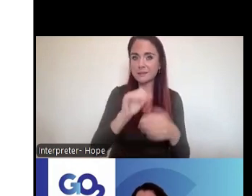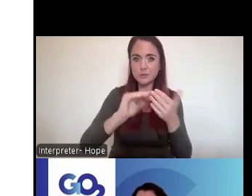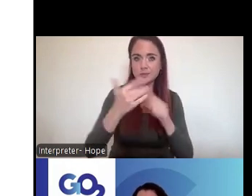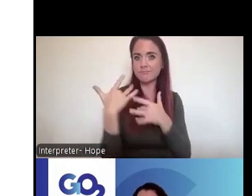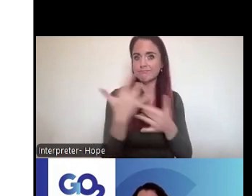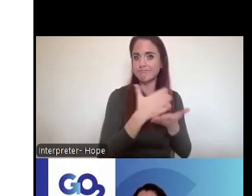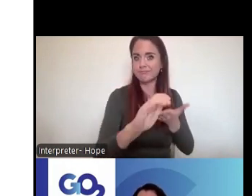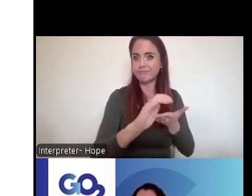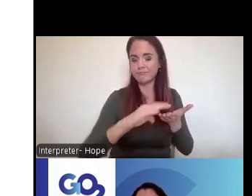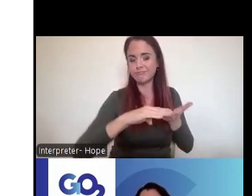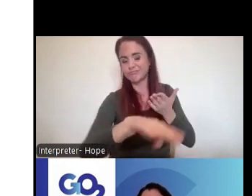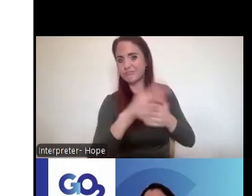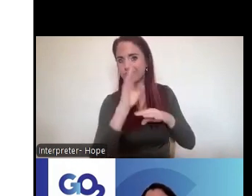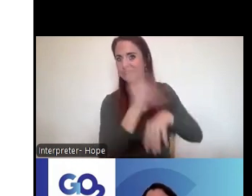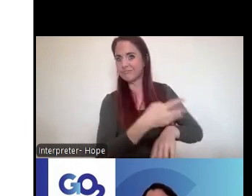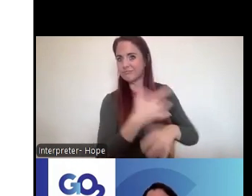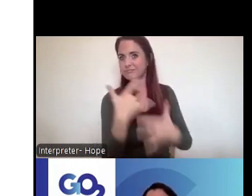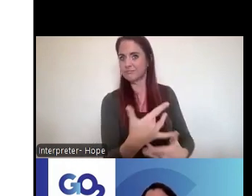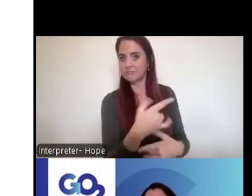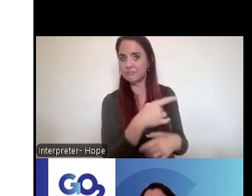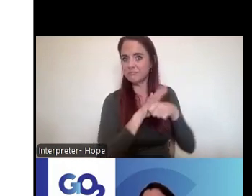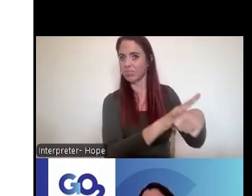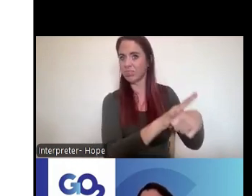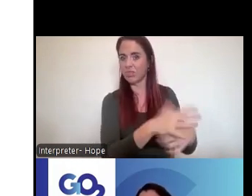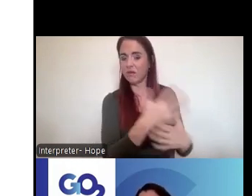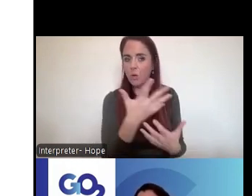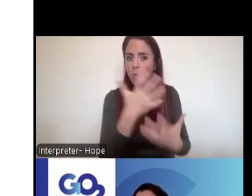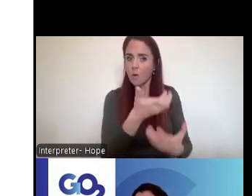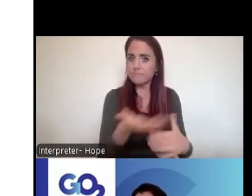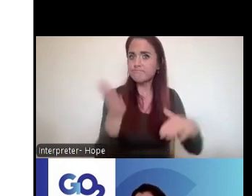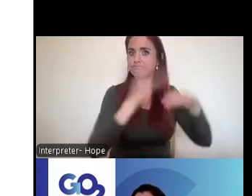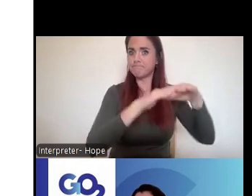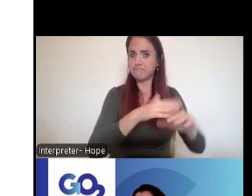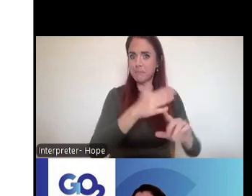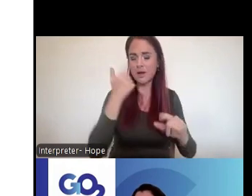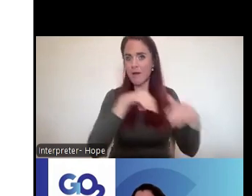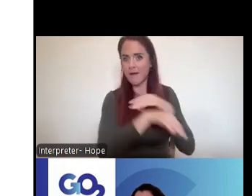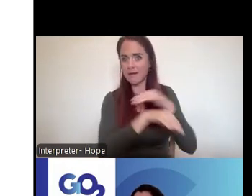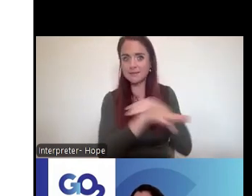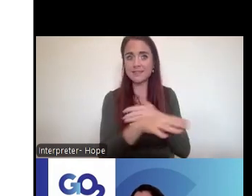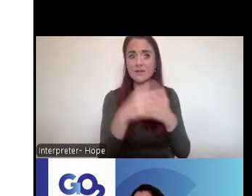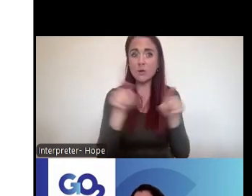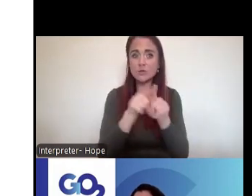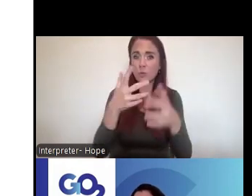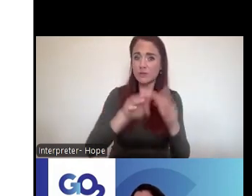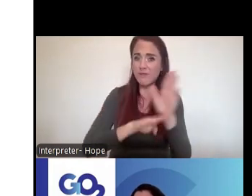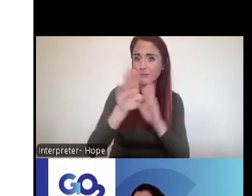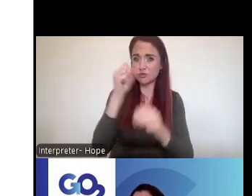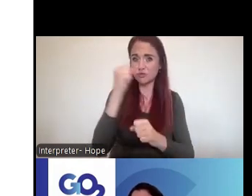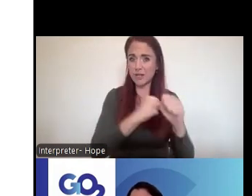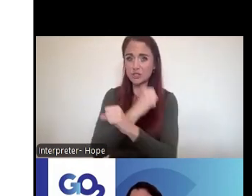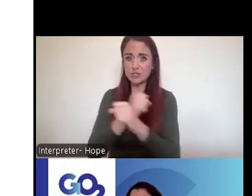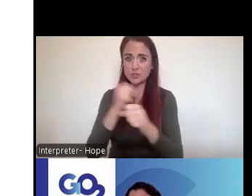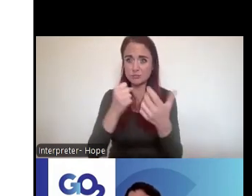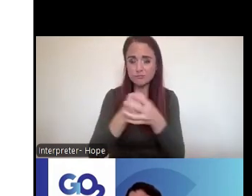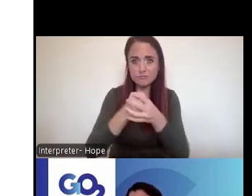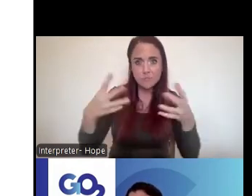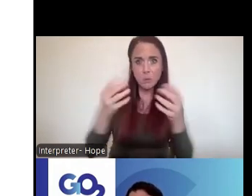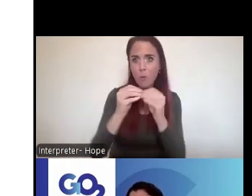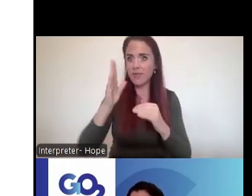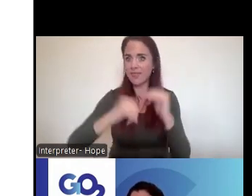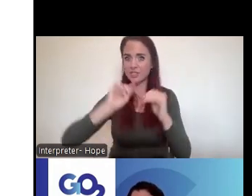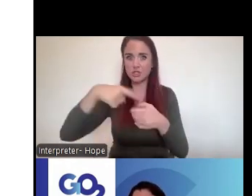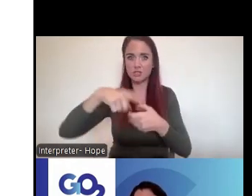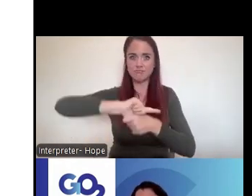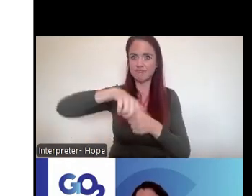in New York State, and just develop these strategies to serve as a template to expand beyond this small community